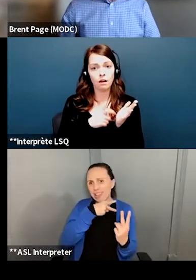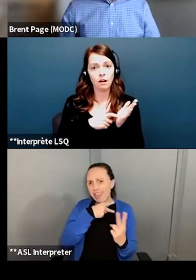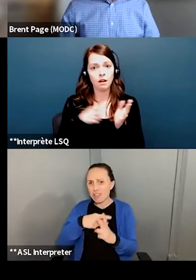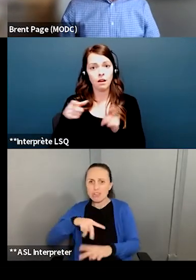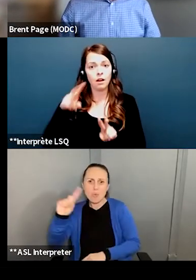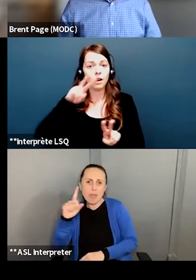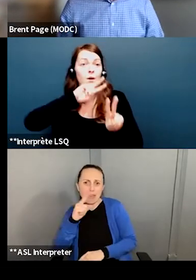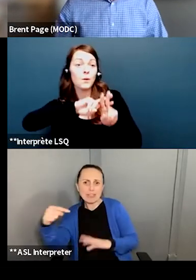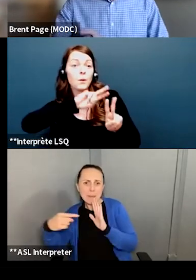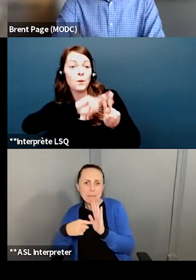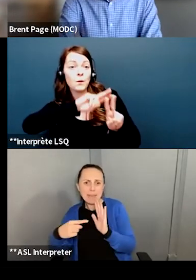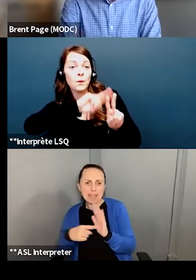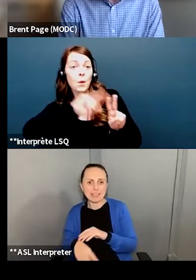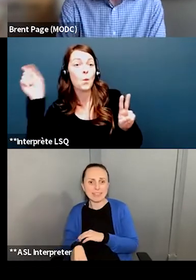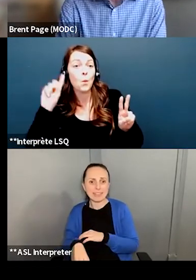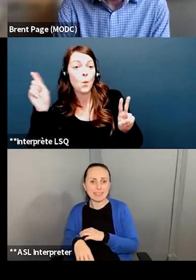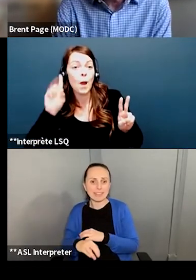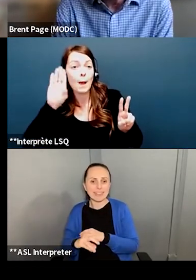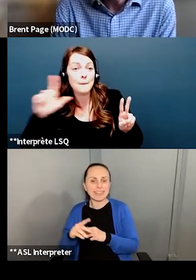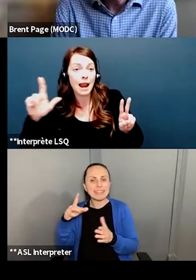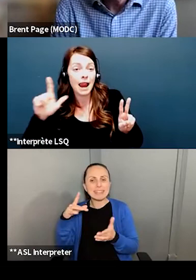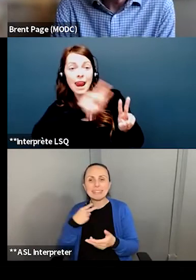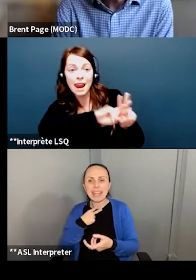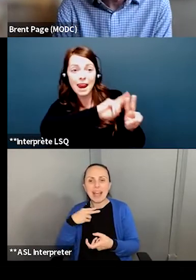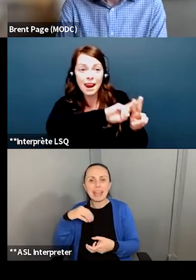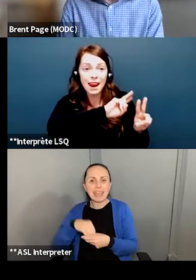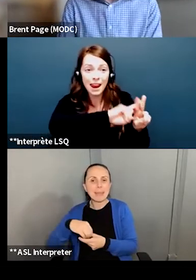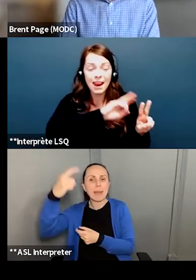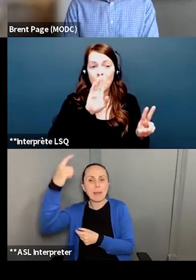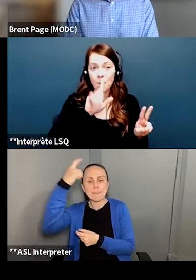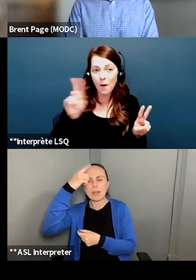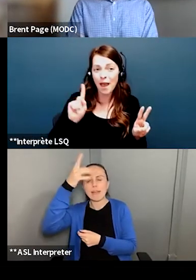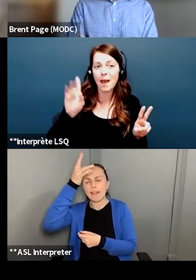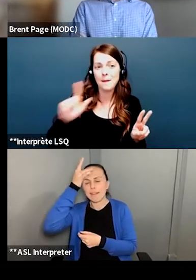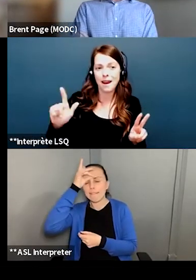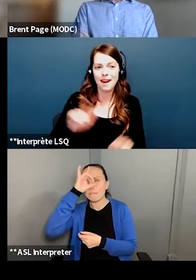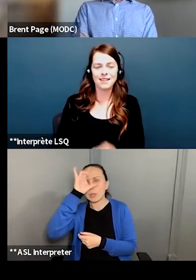the Bill? Stuck in my brain forever. Yes.